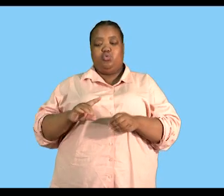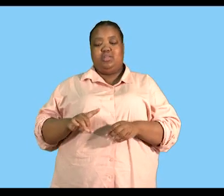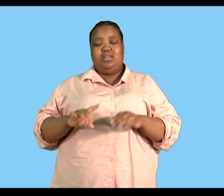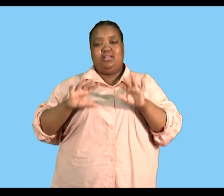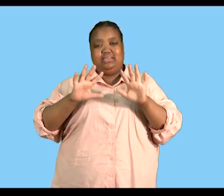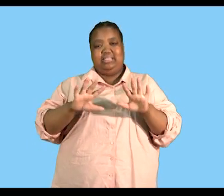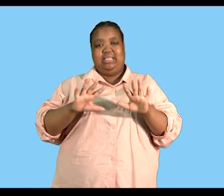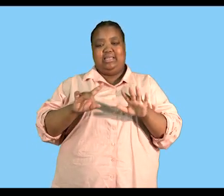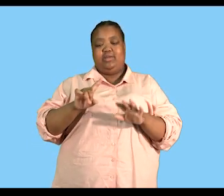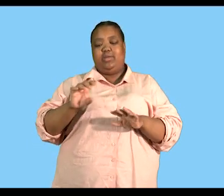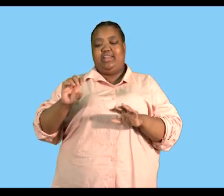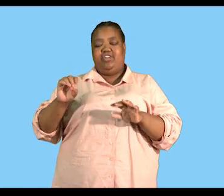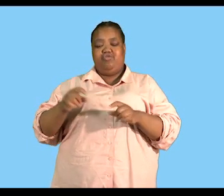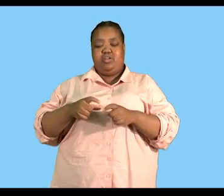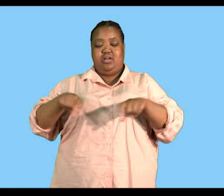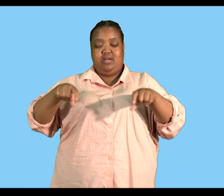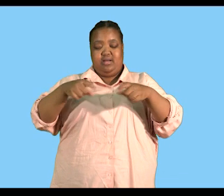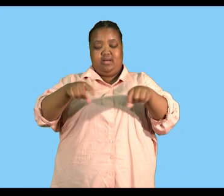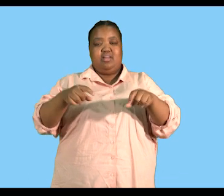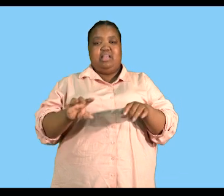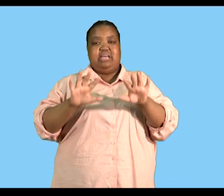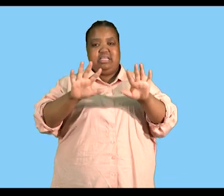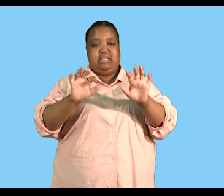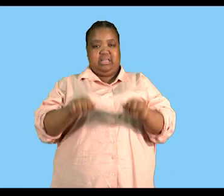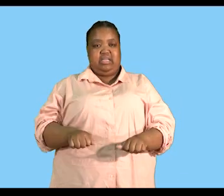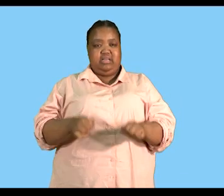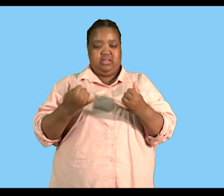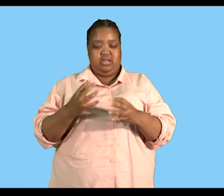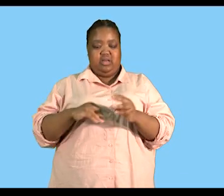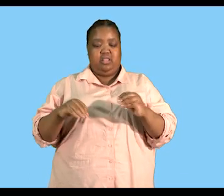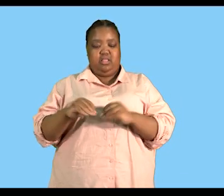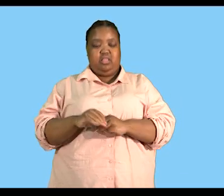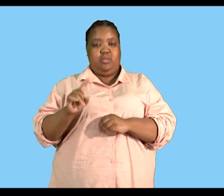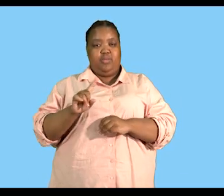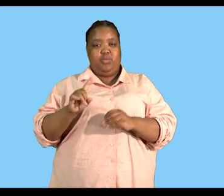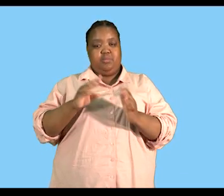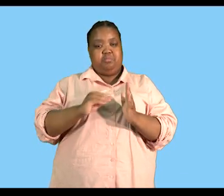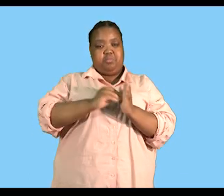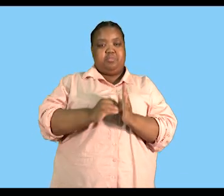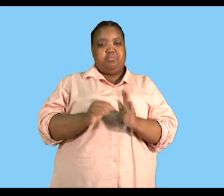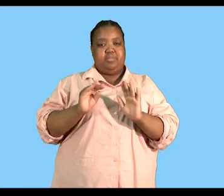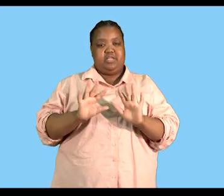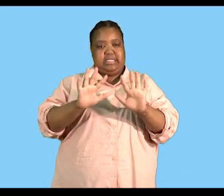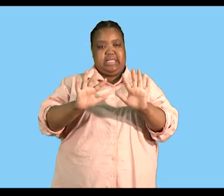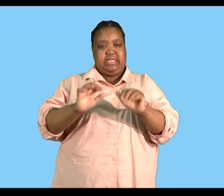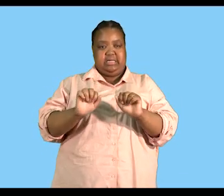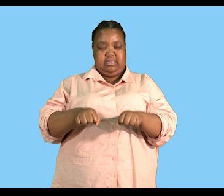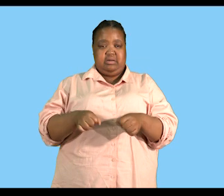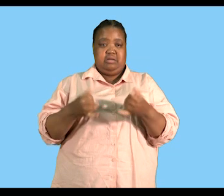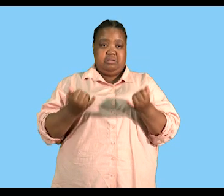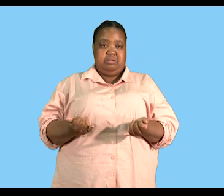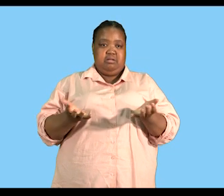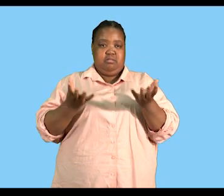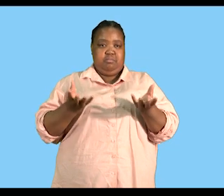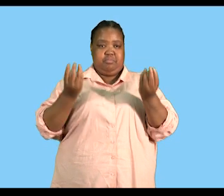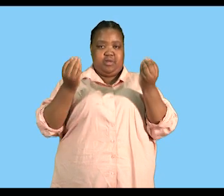have 10 100 Rand notes. So we are going to substitute here by the value of 10 so that we